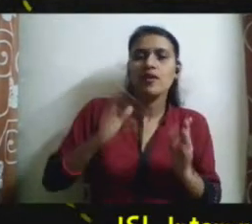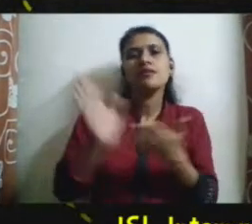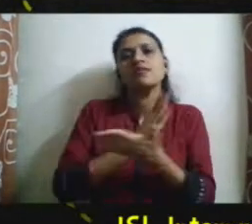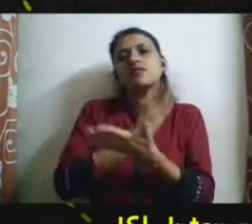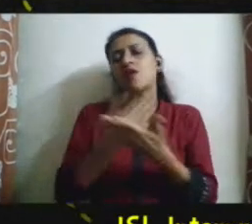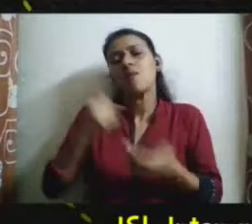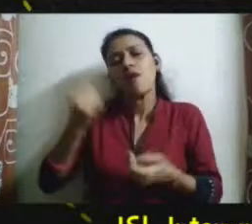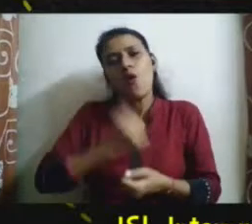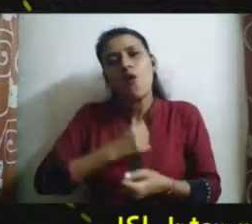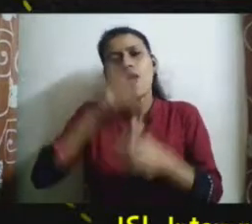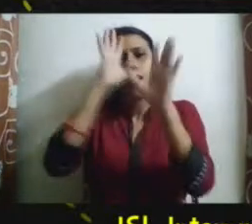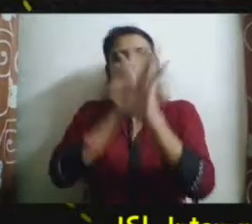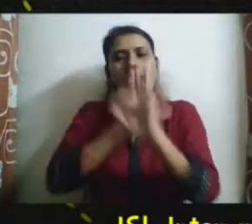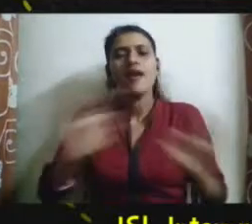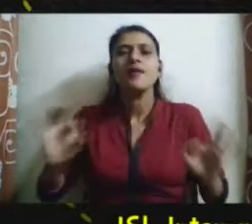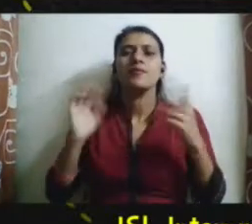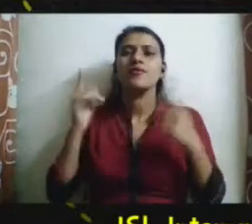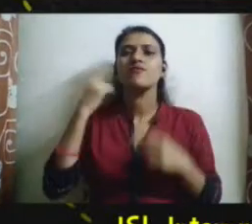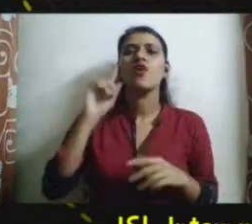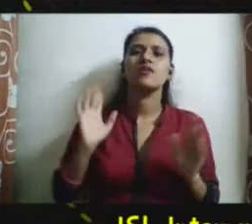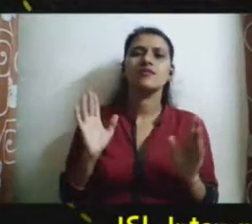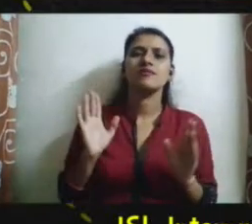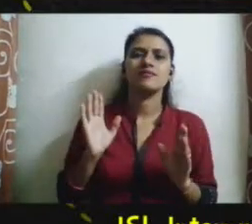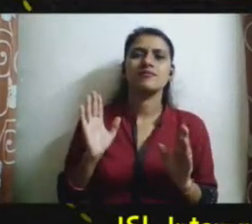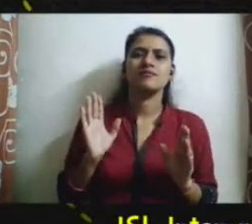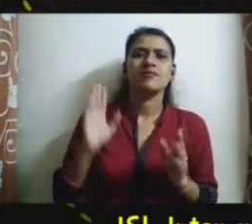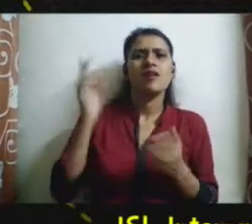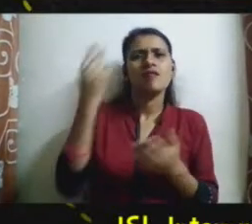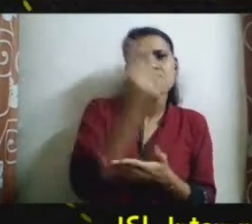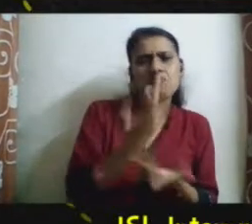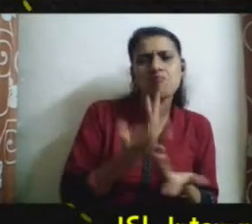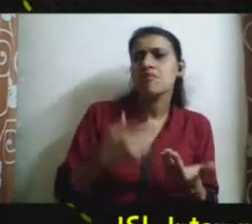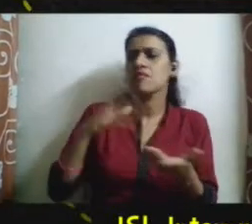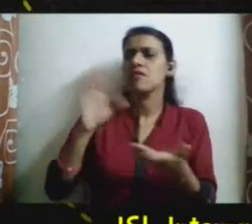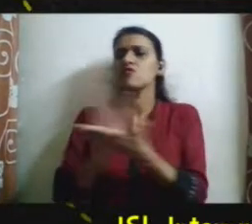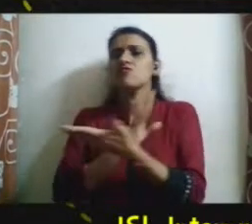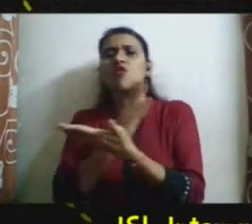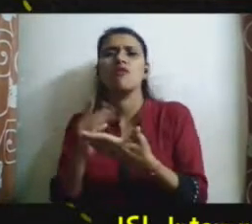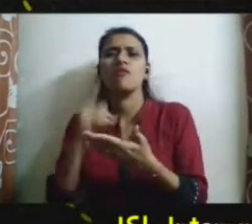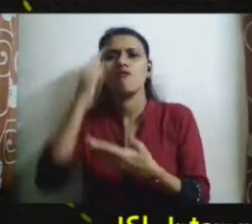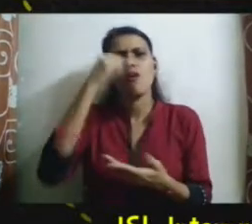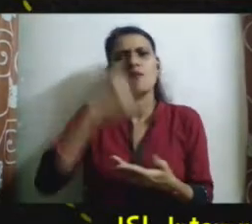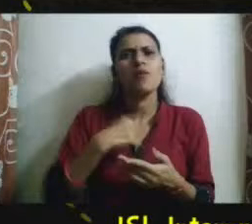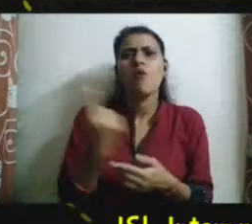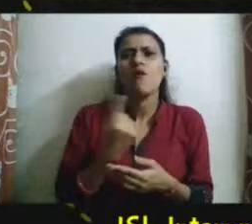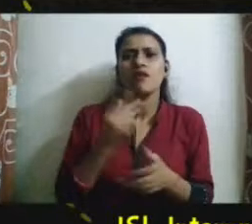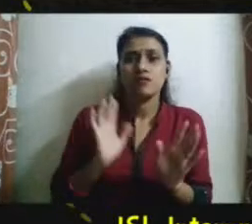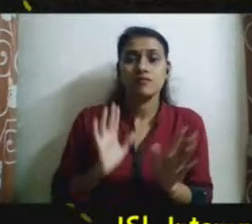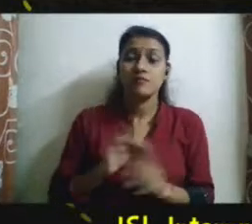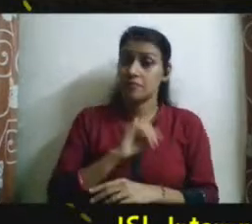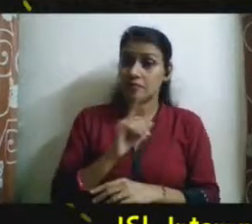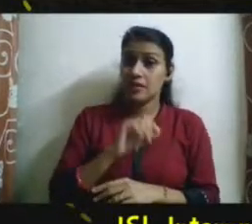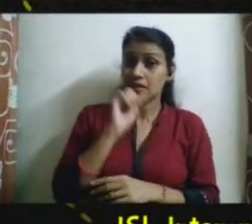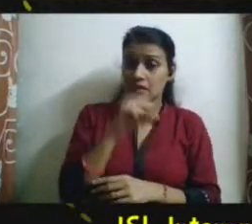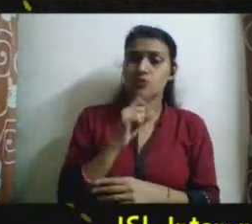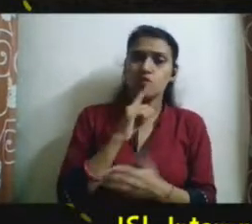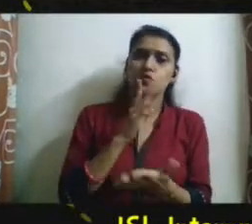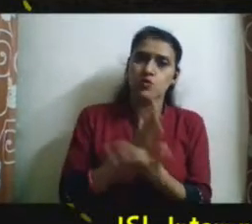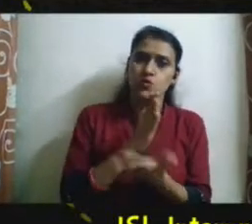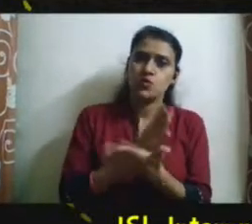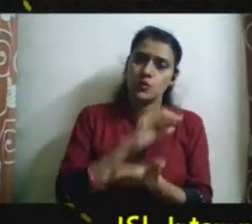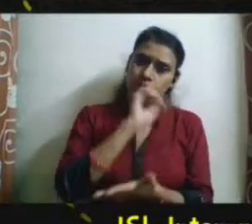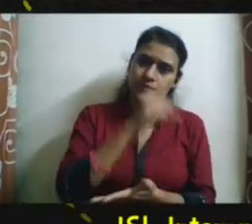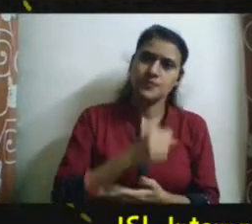my own happiness that I'm making art, making music. But really speaking, and of course that is true, but really